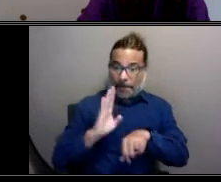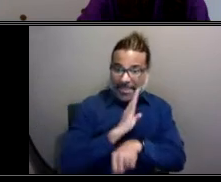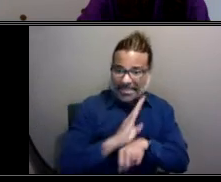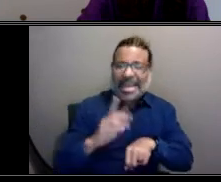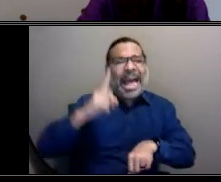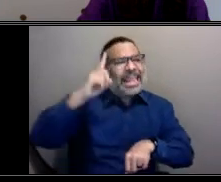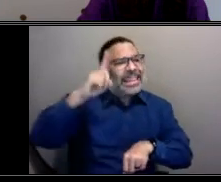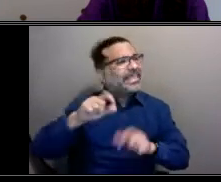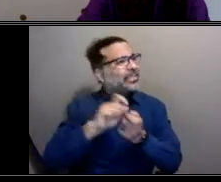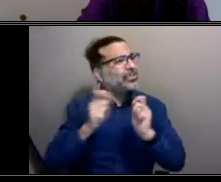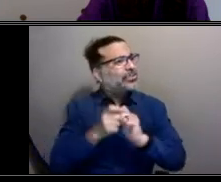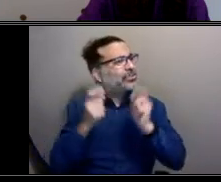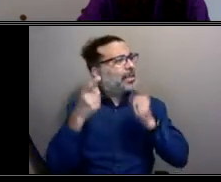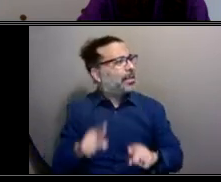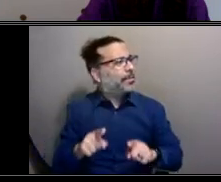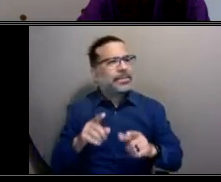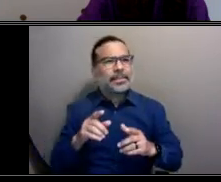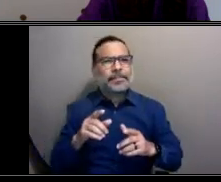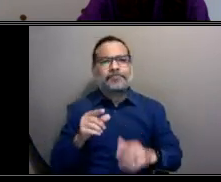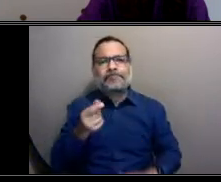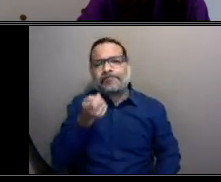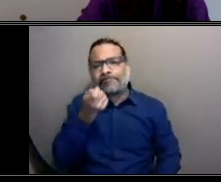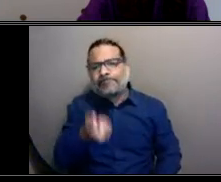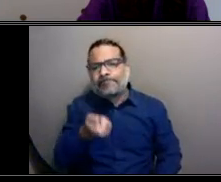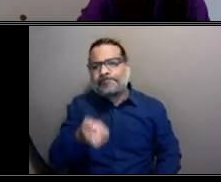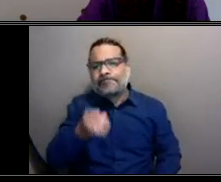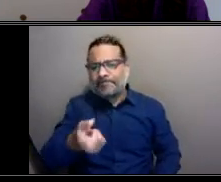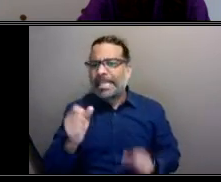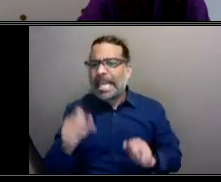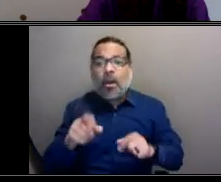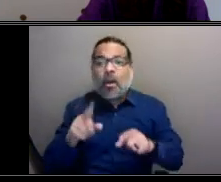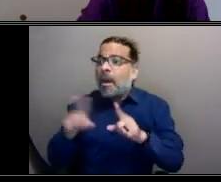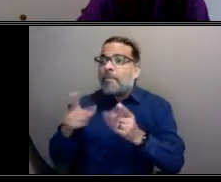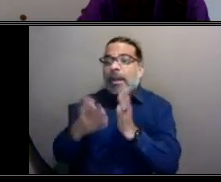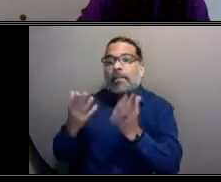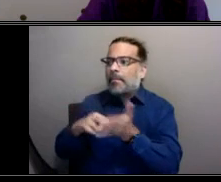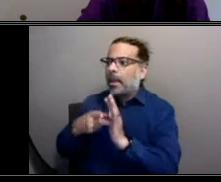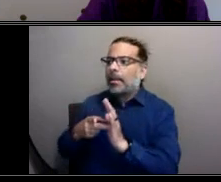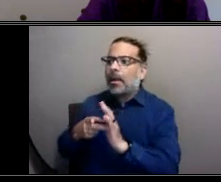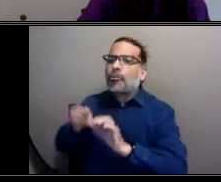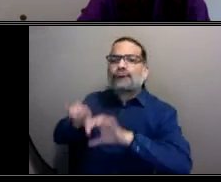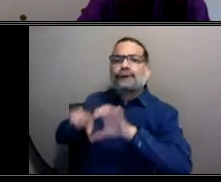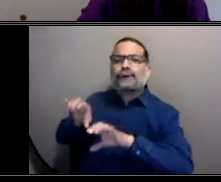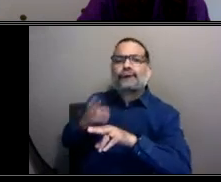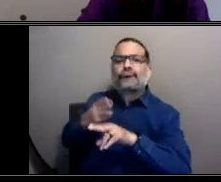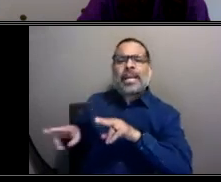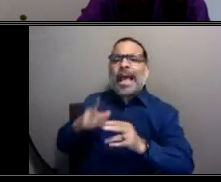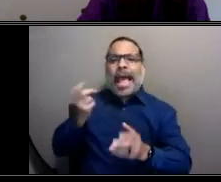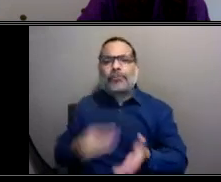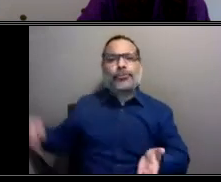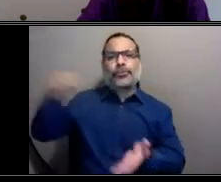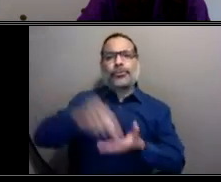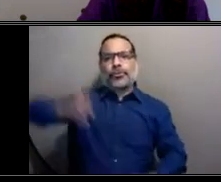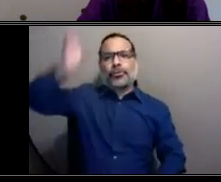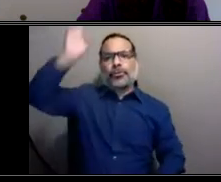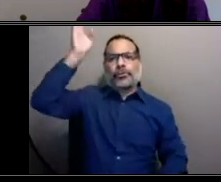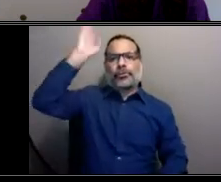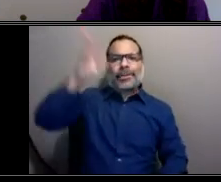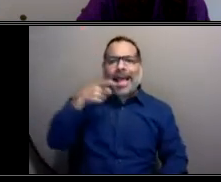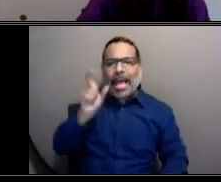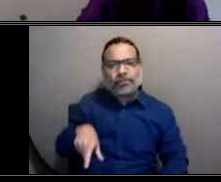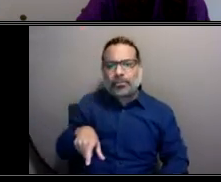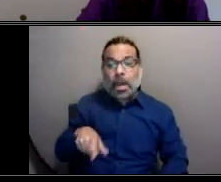happens sometimes in small, it can happen in small conversations. It's not always about the big speeches, and those are important, but I